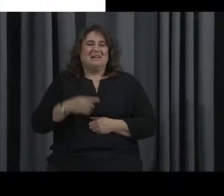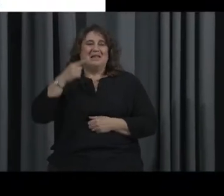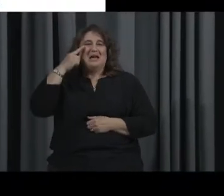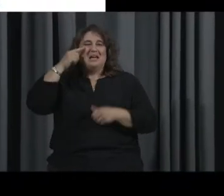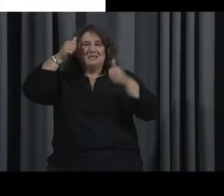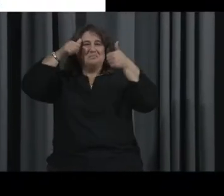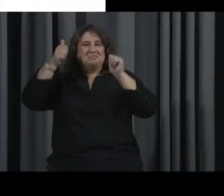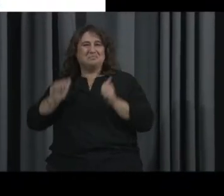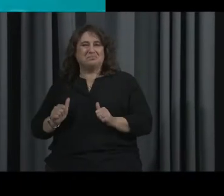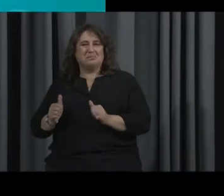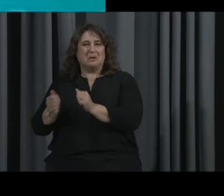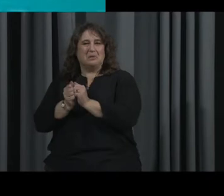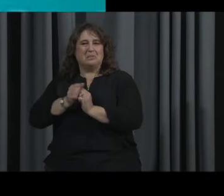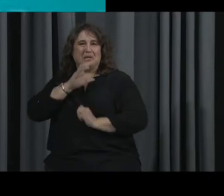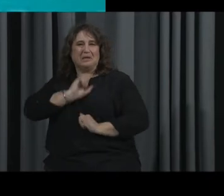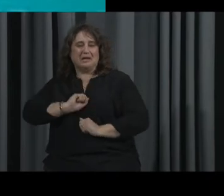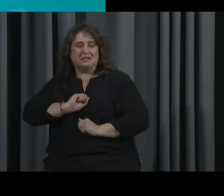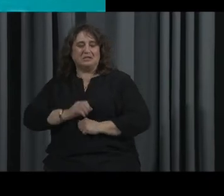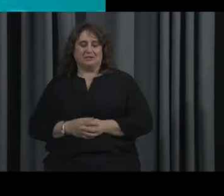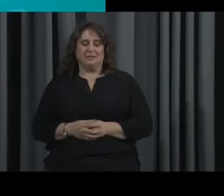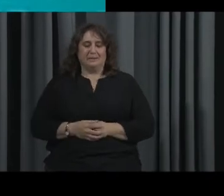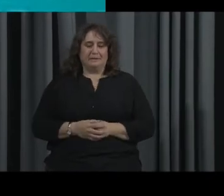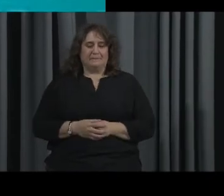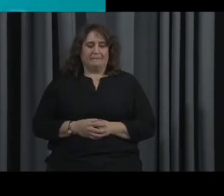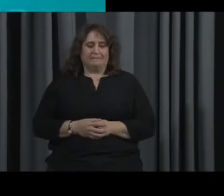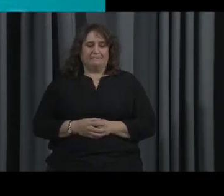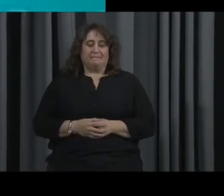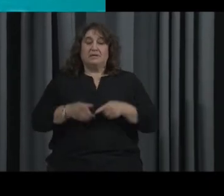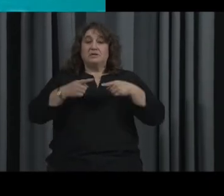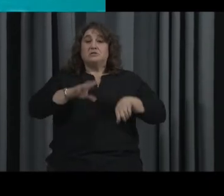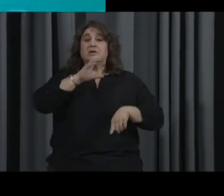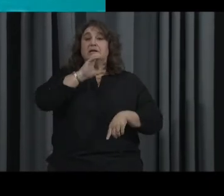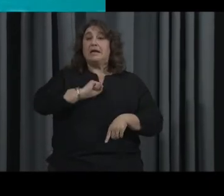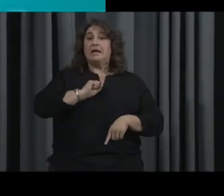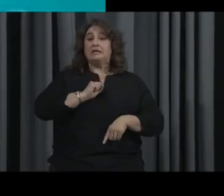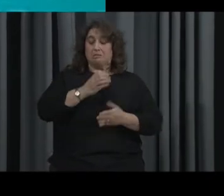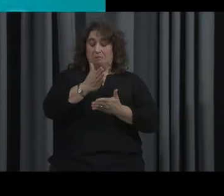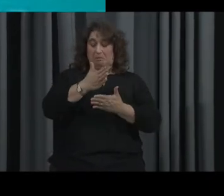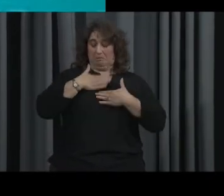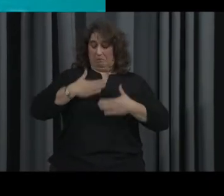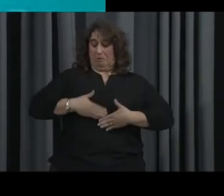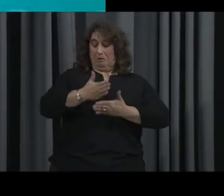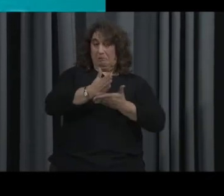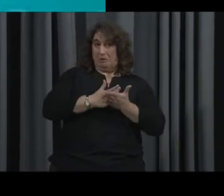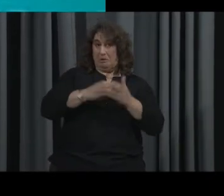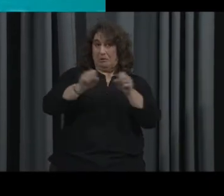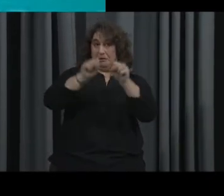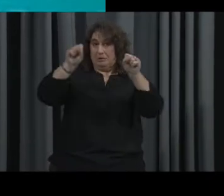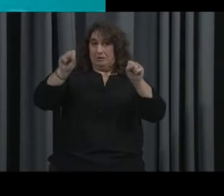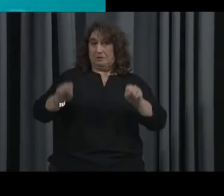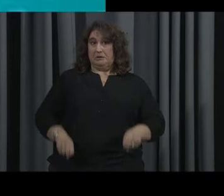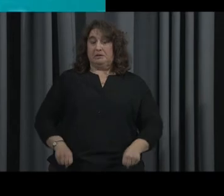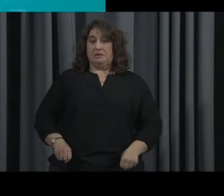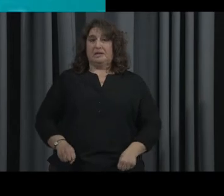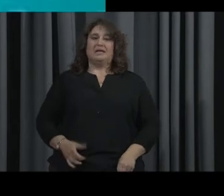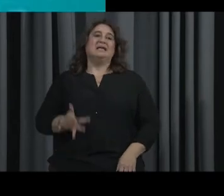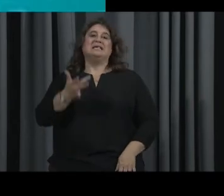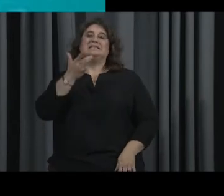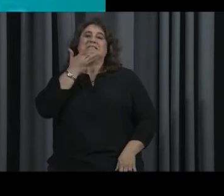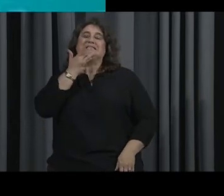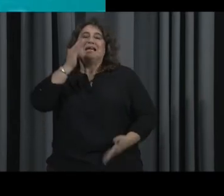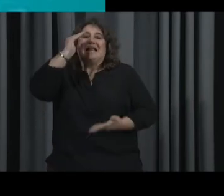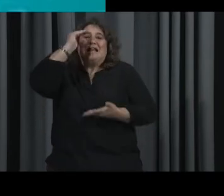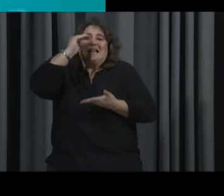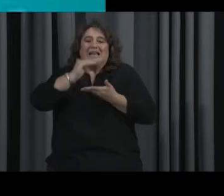Got it. All right, next question. As we age, what organ or system is affected by loss of taste, making it